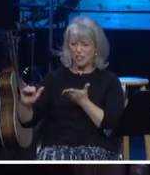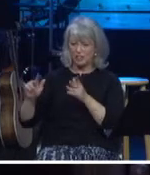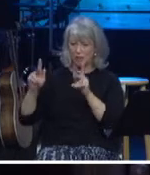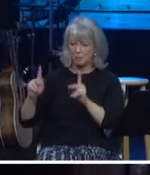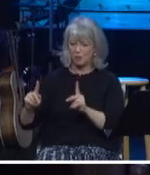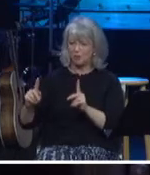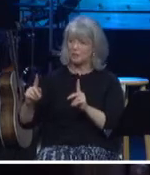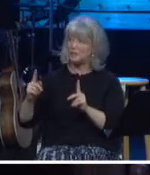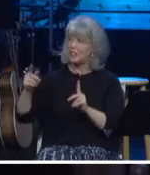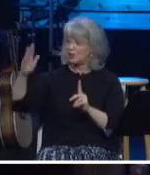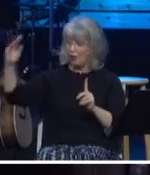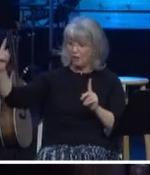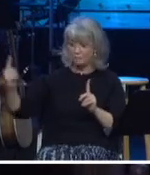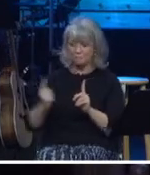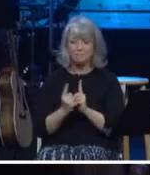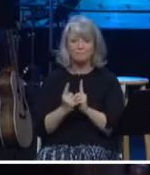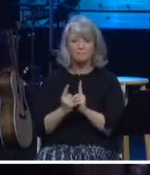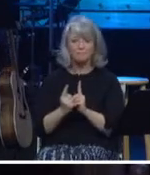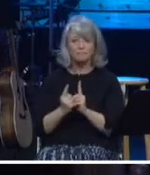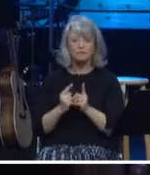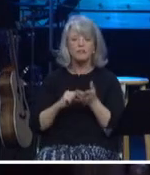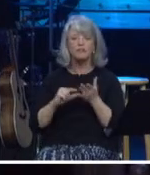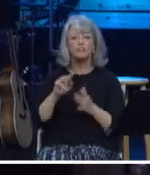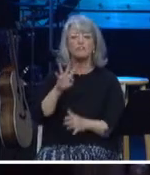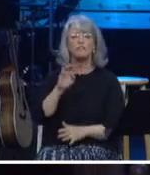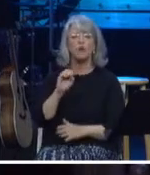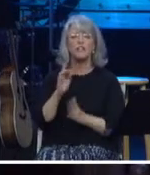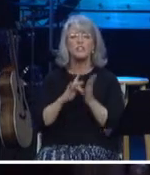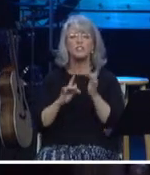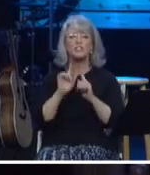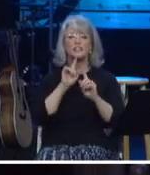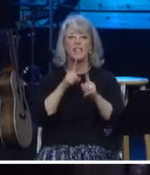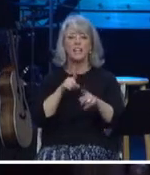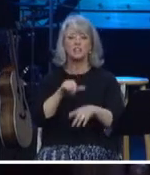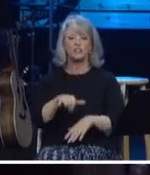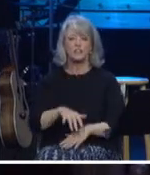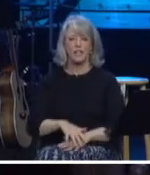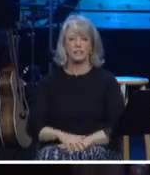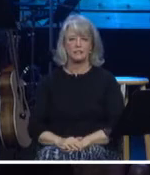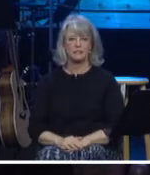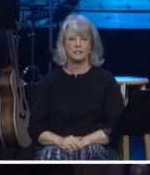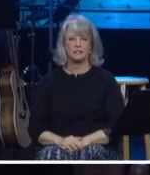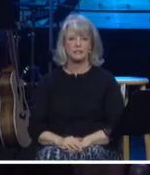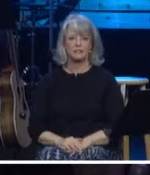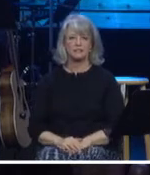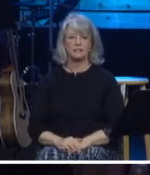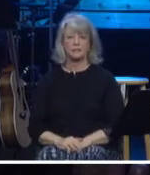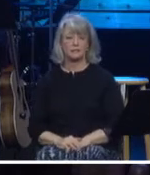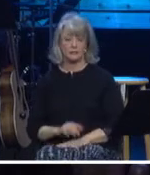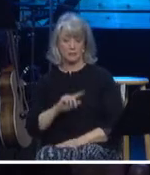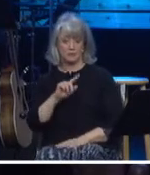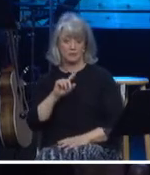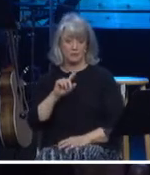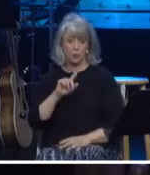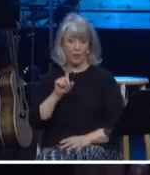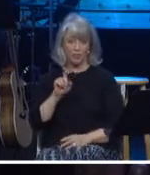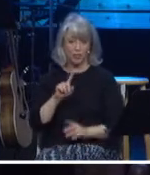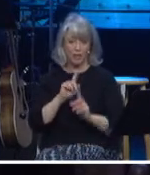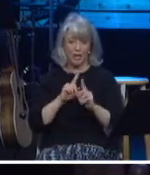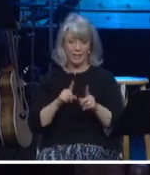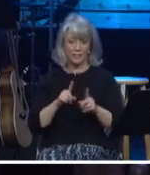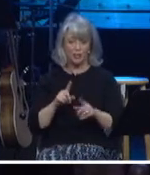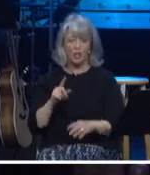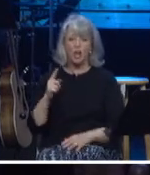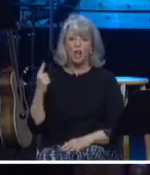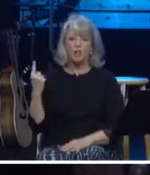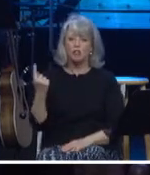Well, look at verse 40. Jesus answers the question. Here's the answer. Because there's always a